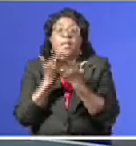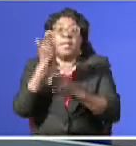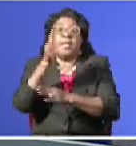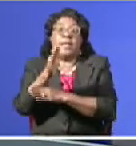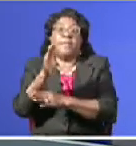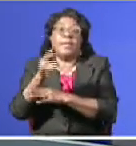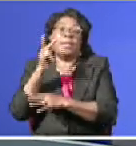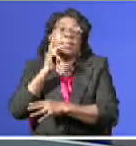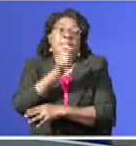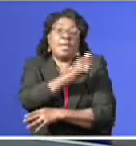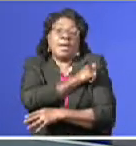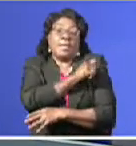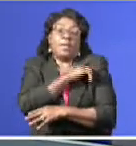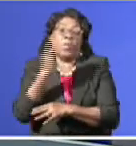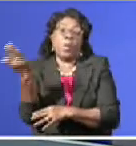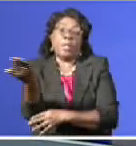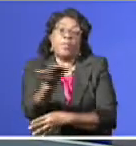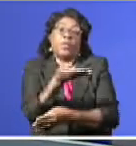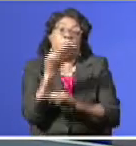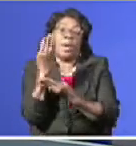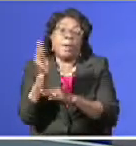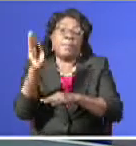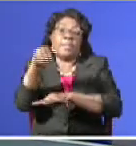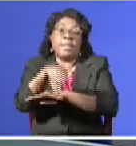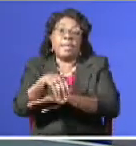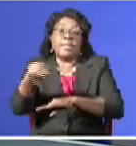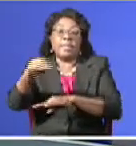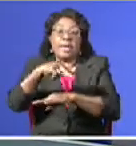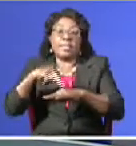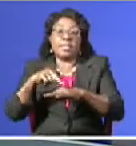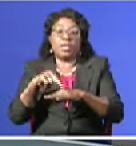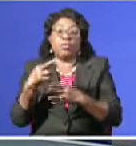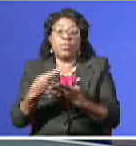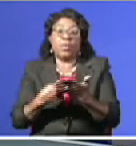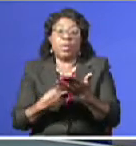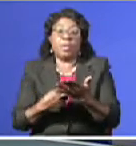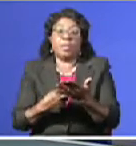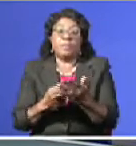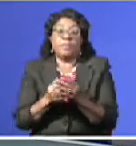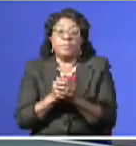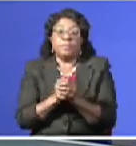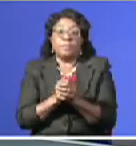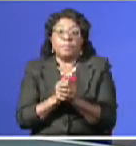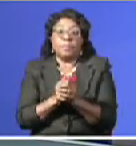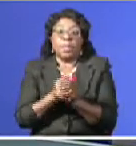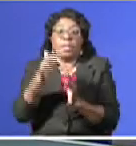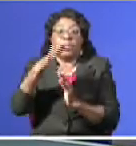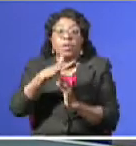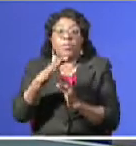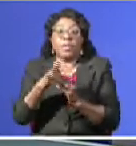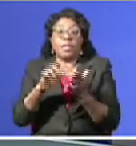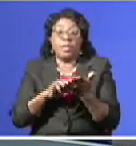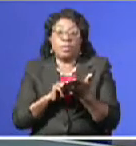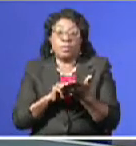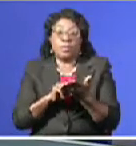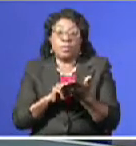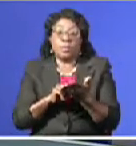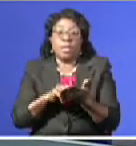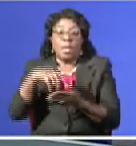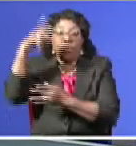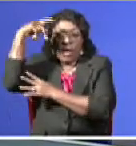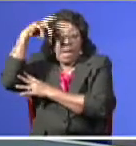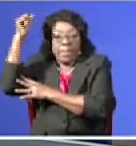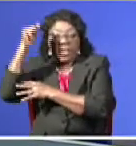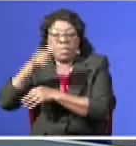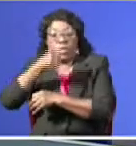Good evening, everyone. I'm Keisha Adderley, and welcome to The Bahamas Tonight, The National Report. Thanks so much for joining us. Topping news this evening, Prime Minister